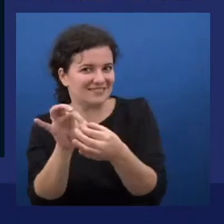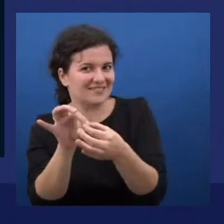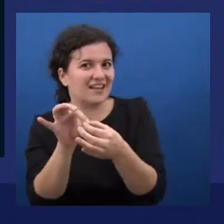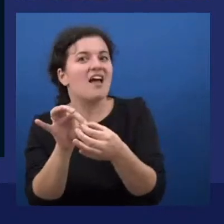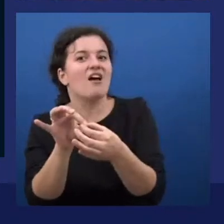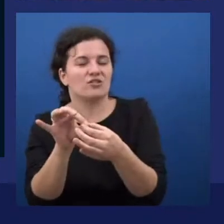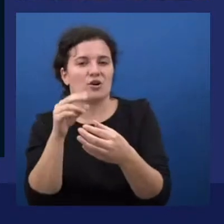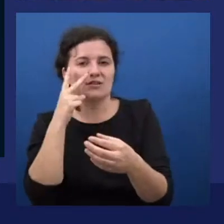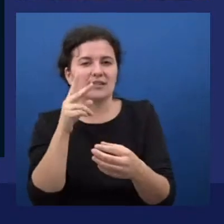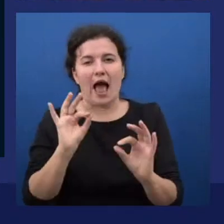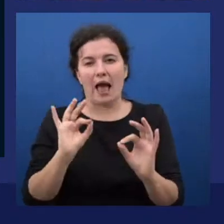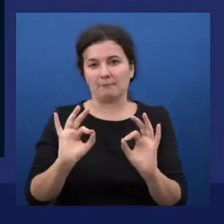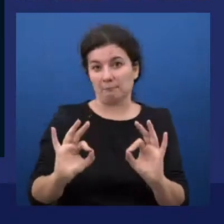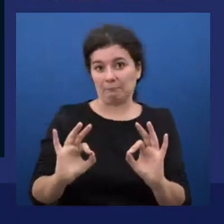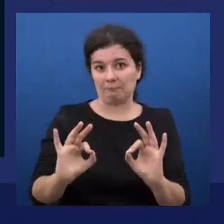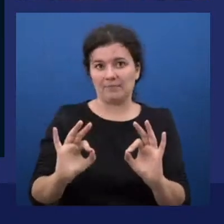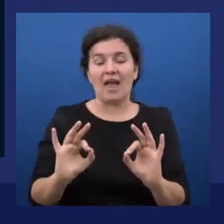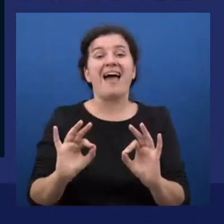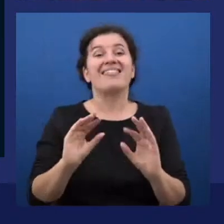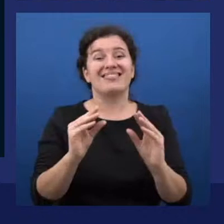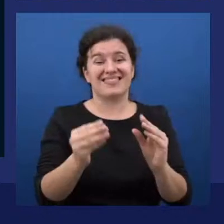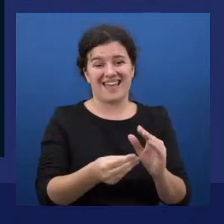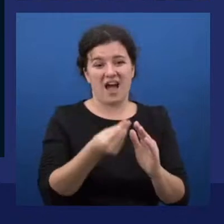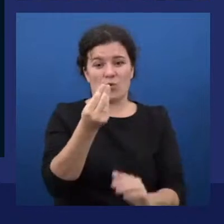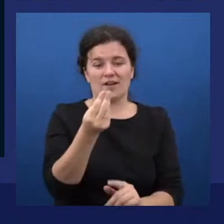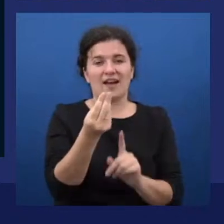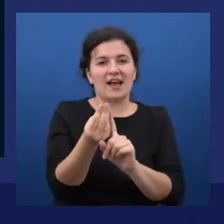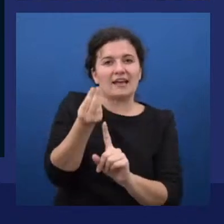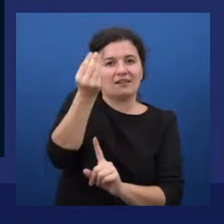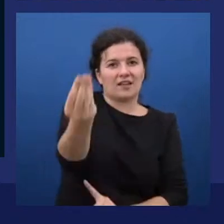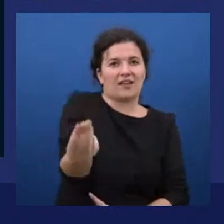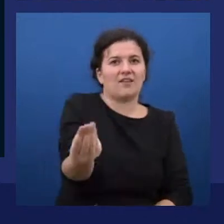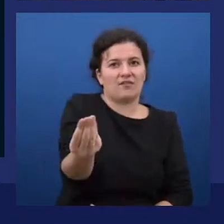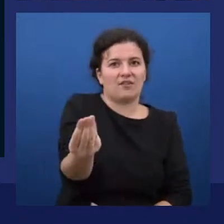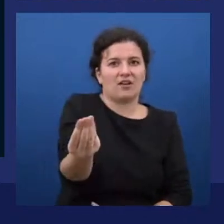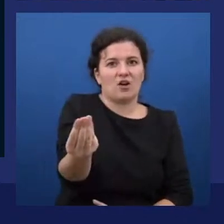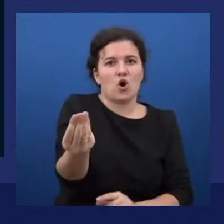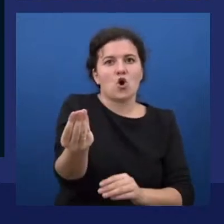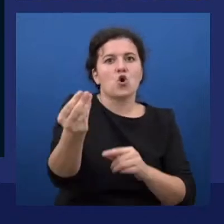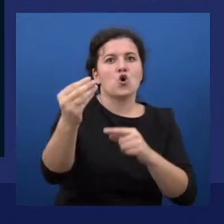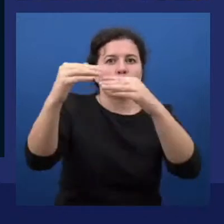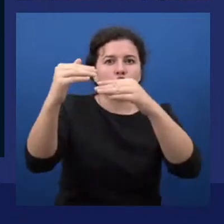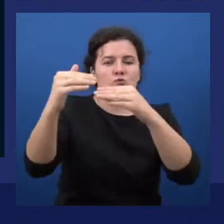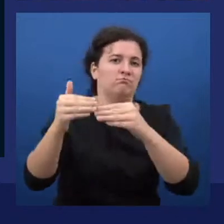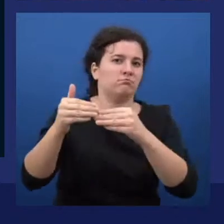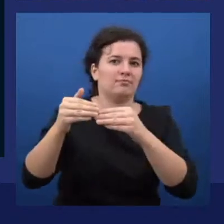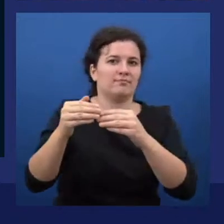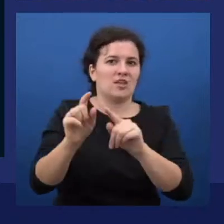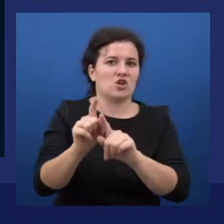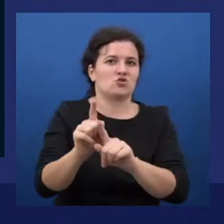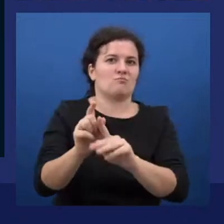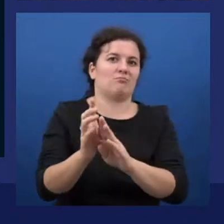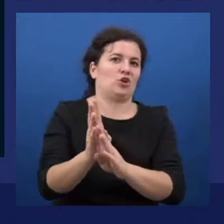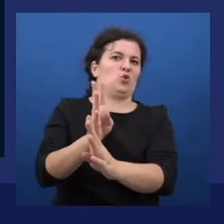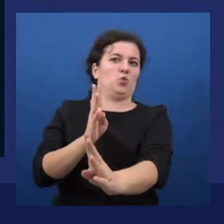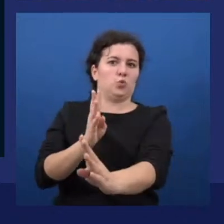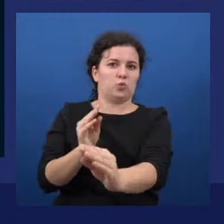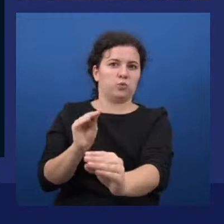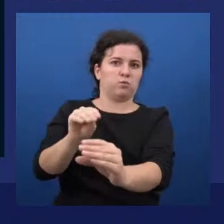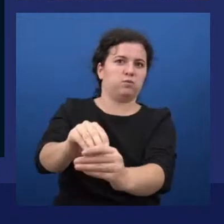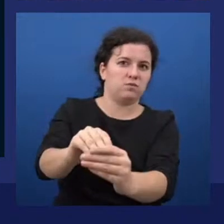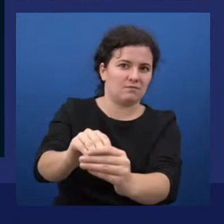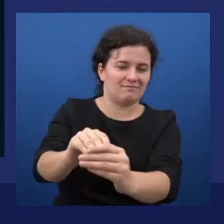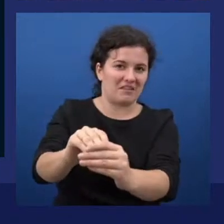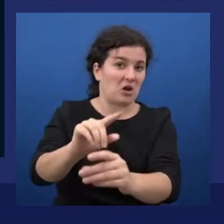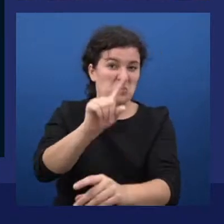convenient. I'm passing it to the queue, and then the function will send